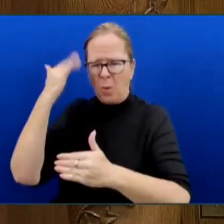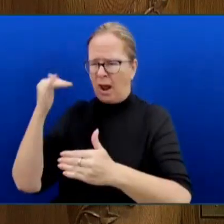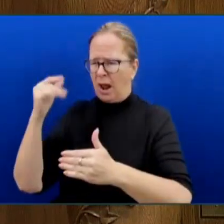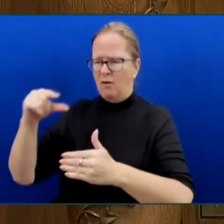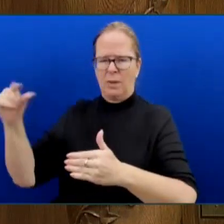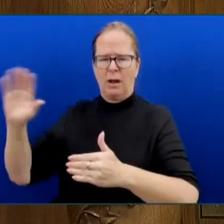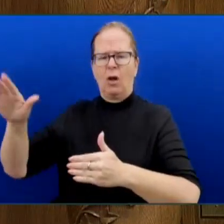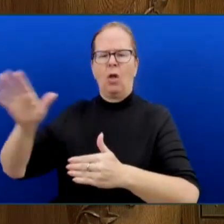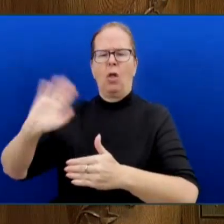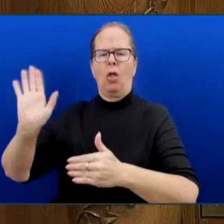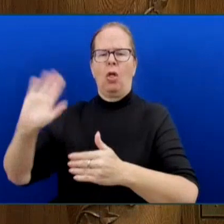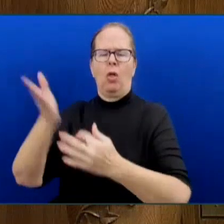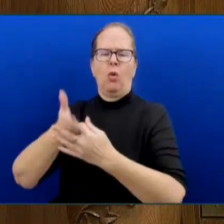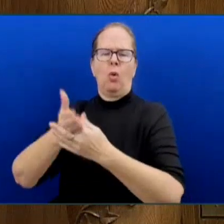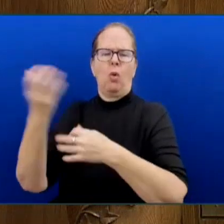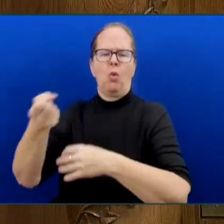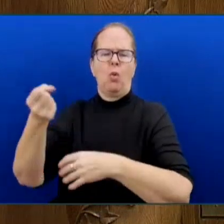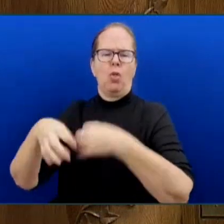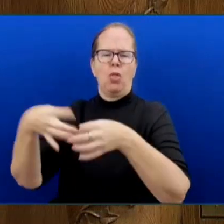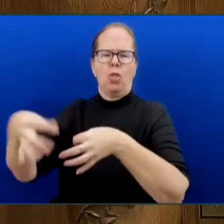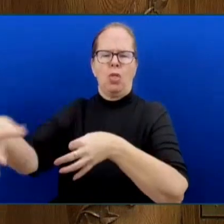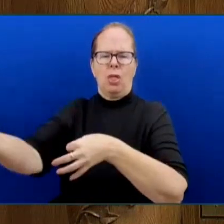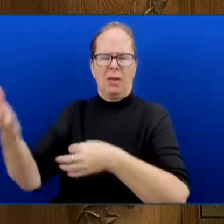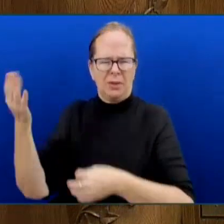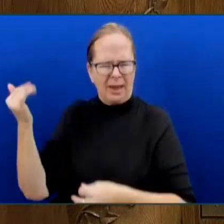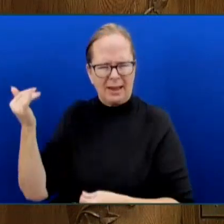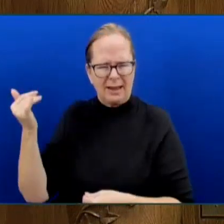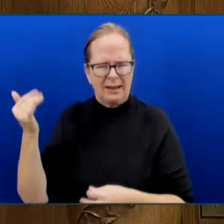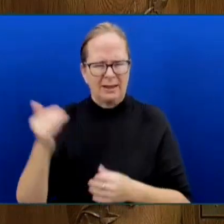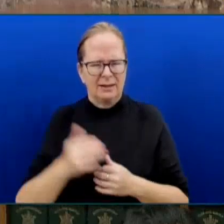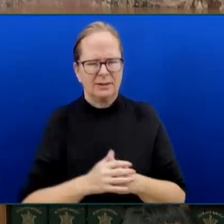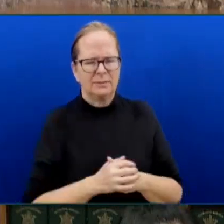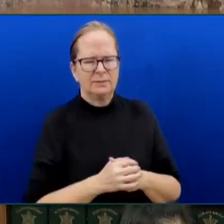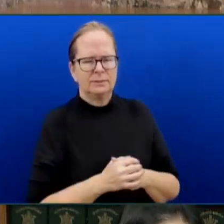Minister of Public Safety. Thank you.